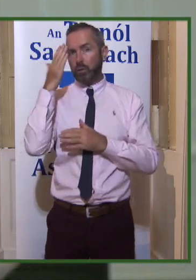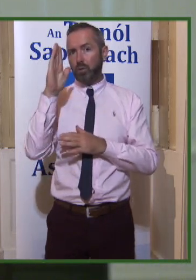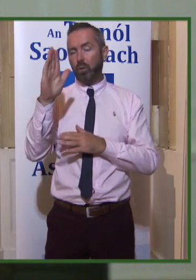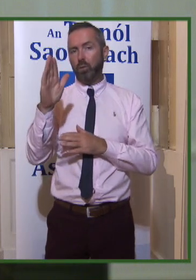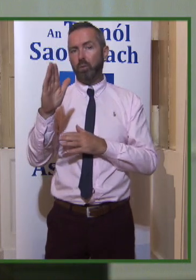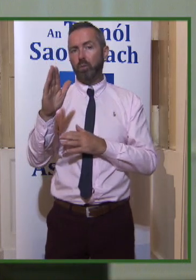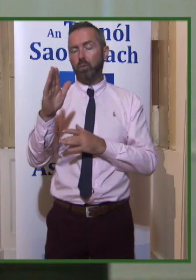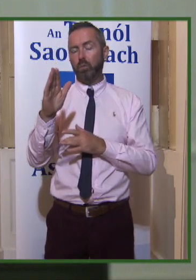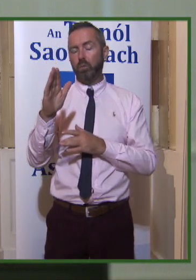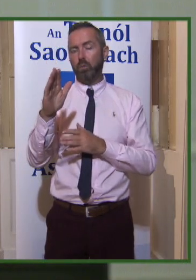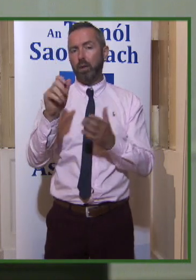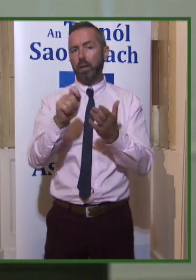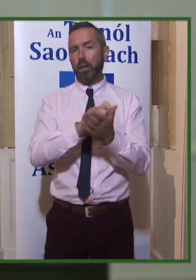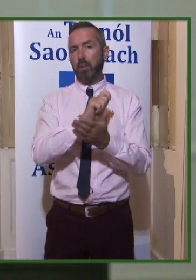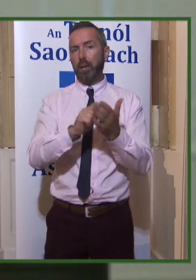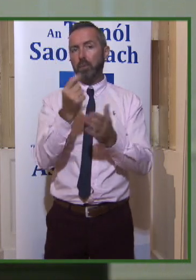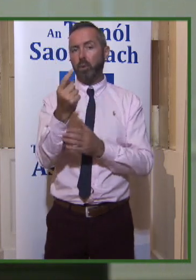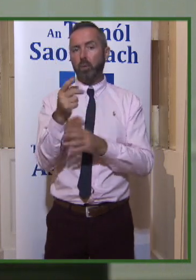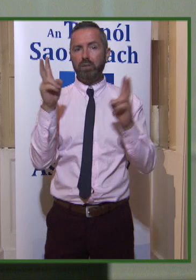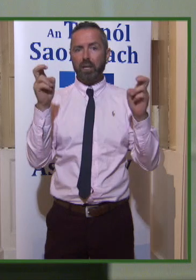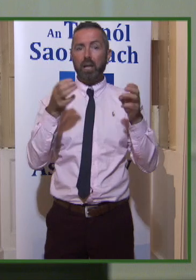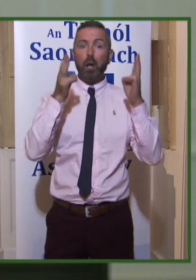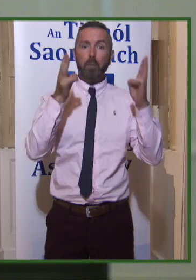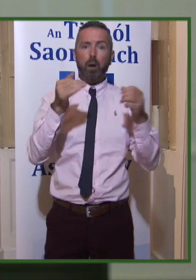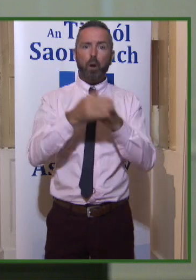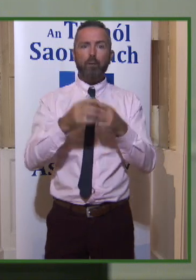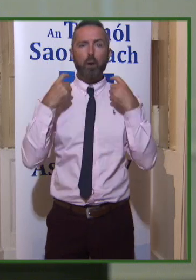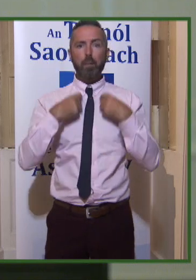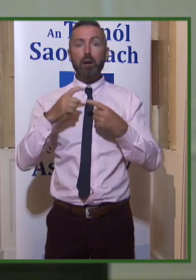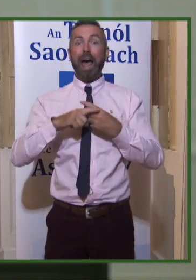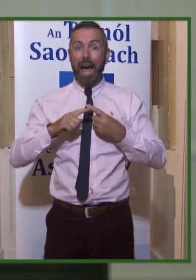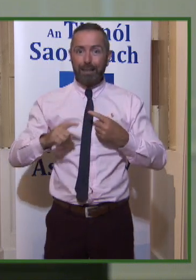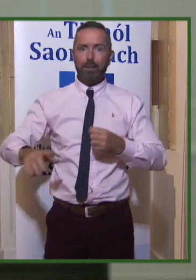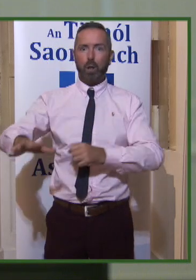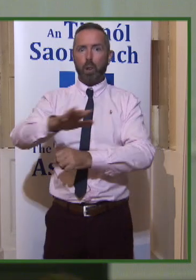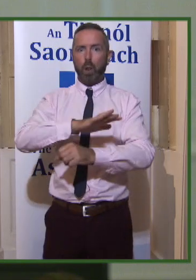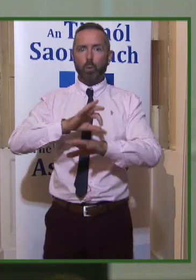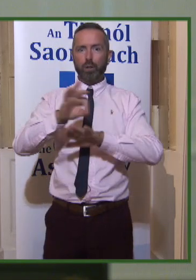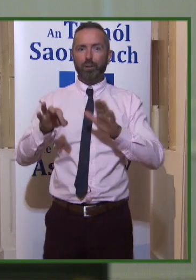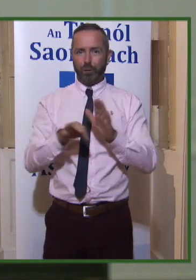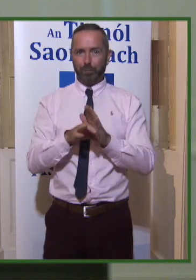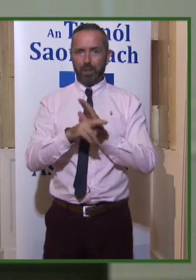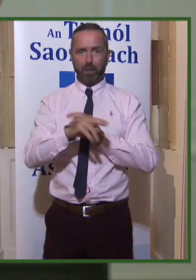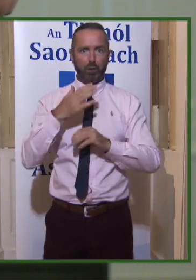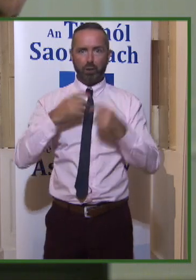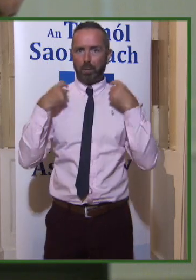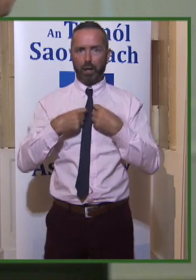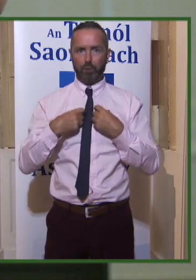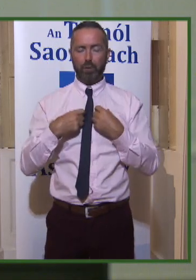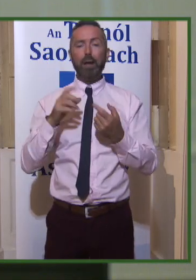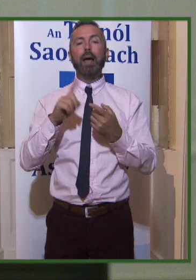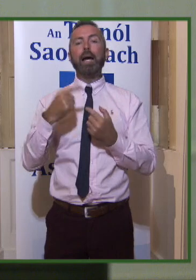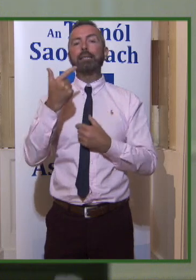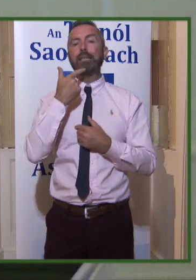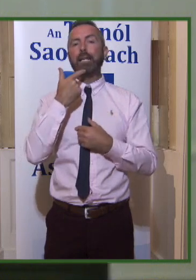the ballot paper 1, the title would be the powers of the mayor and local government. And secondly,